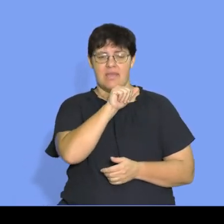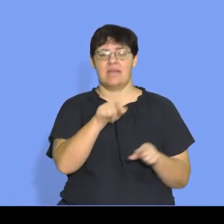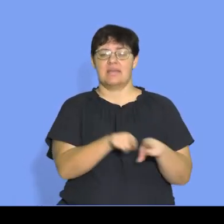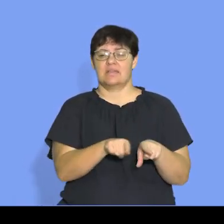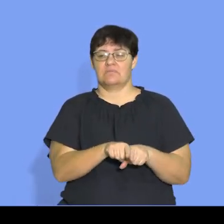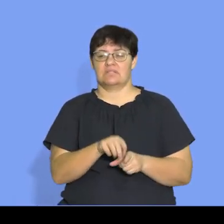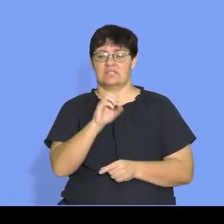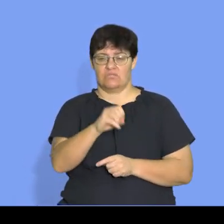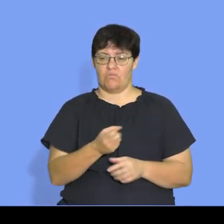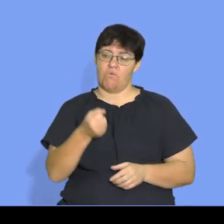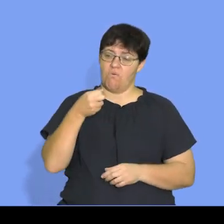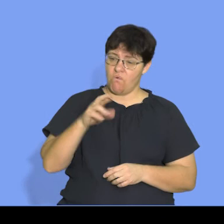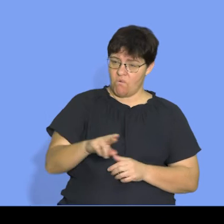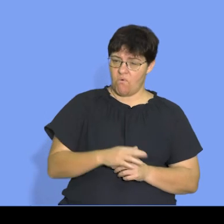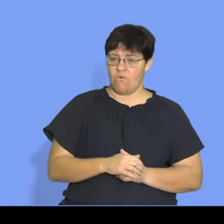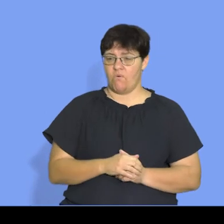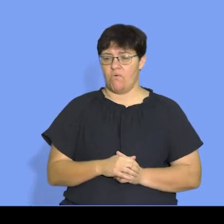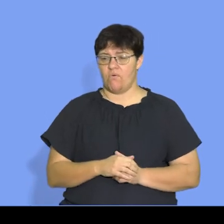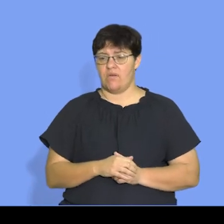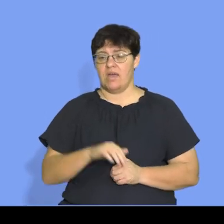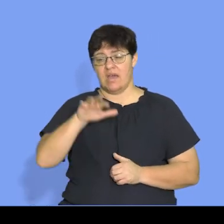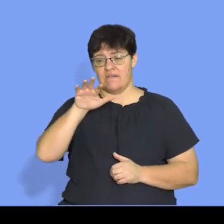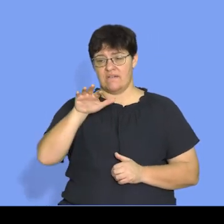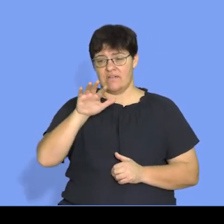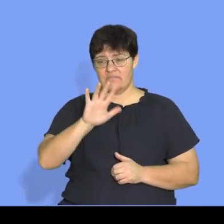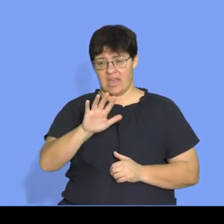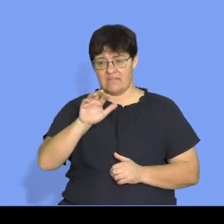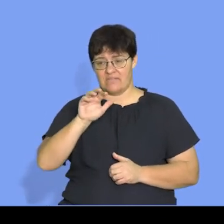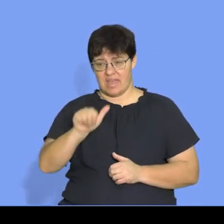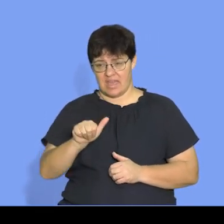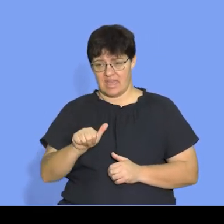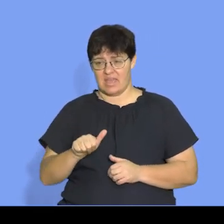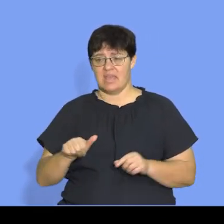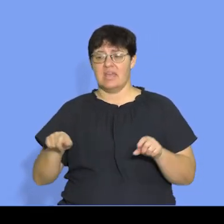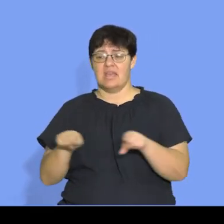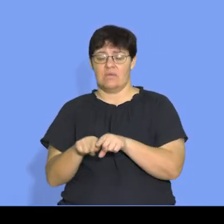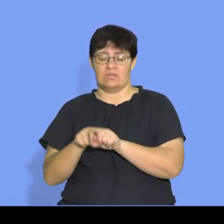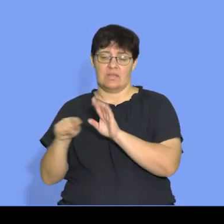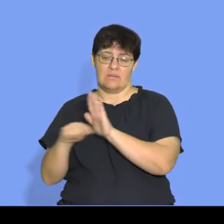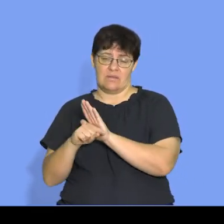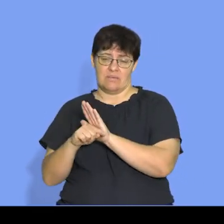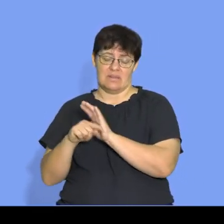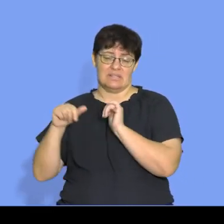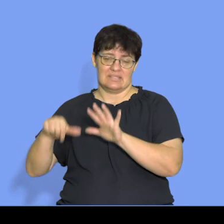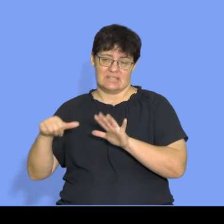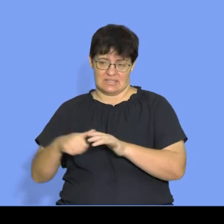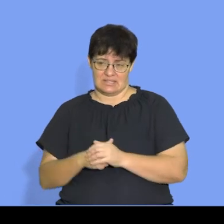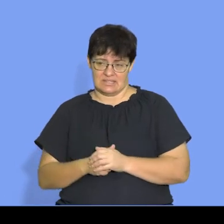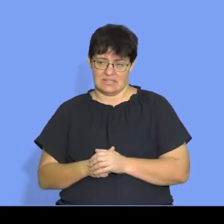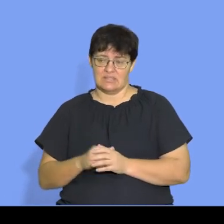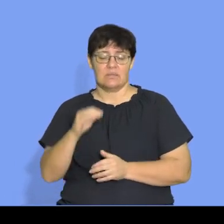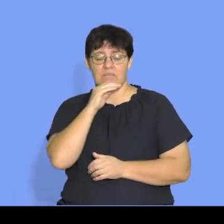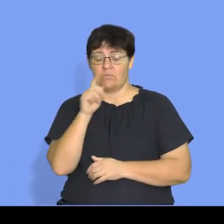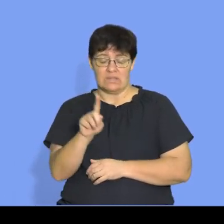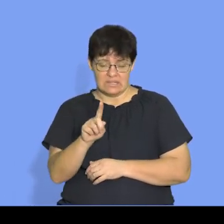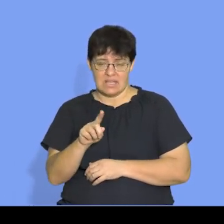0, or 5a equal to minus 16, which will eventually be